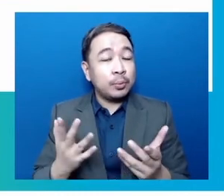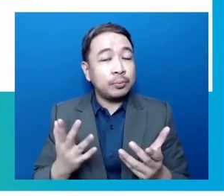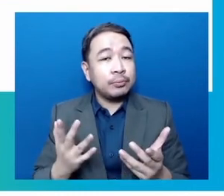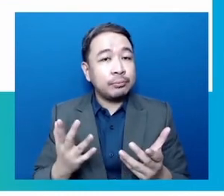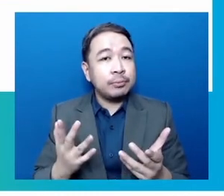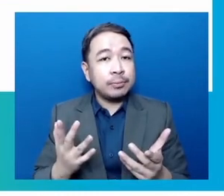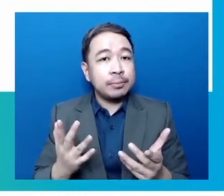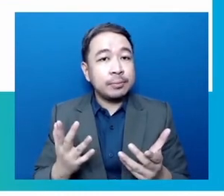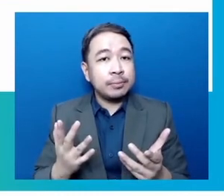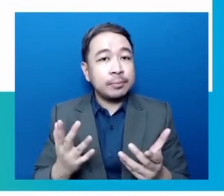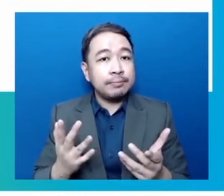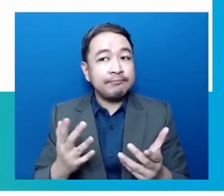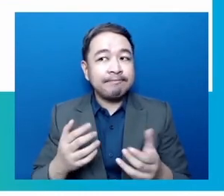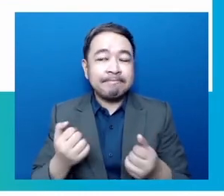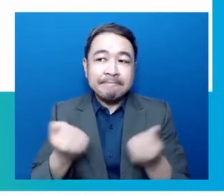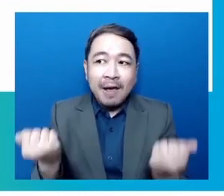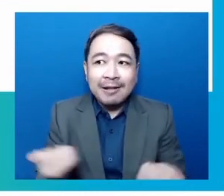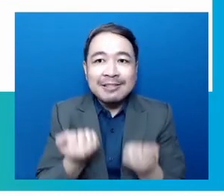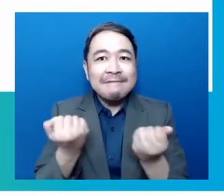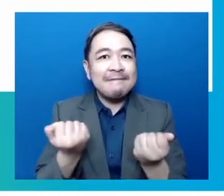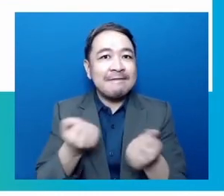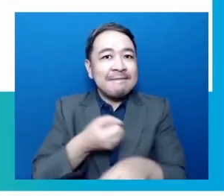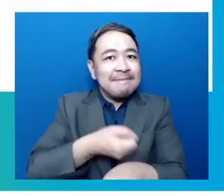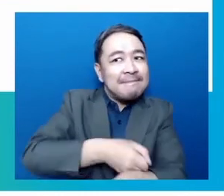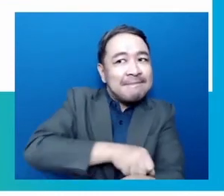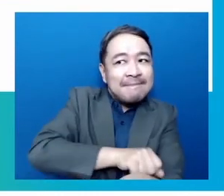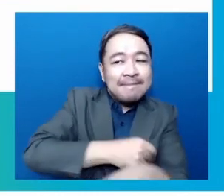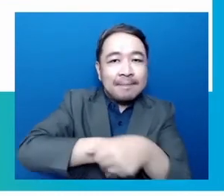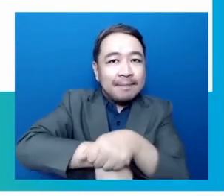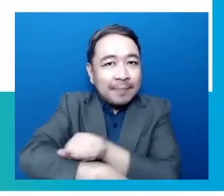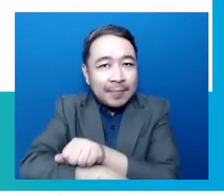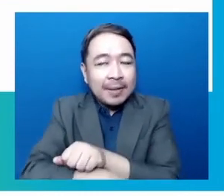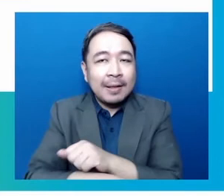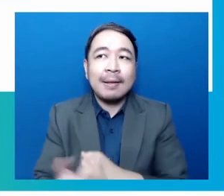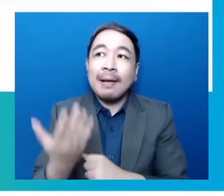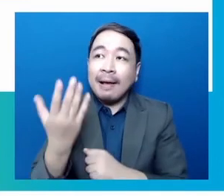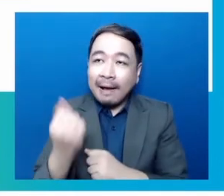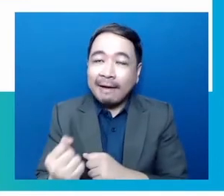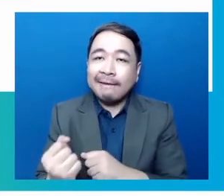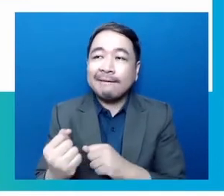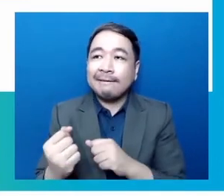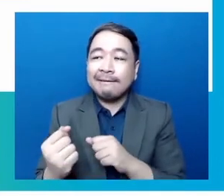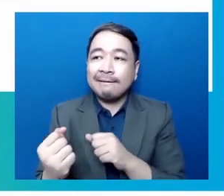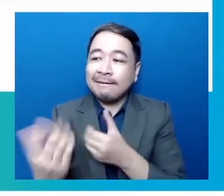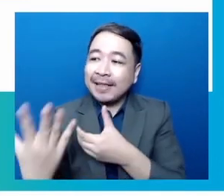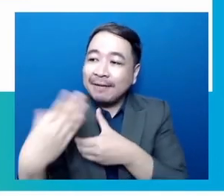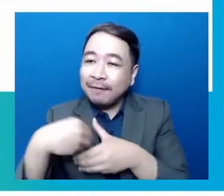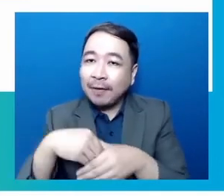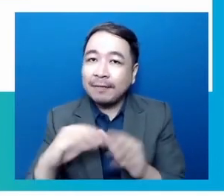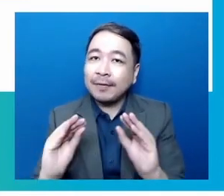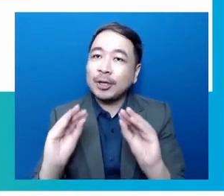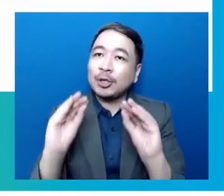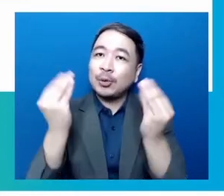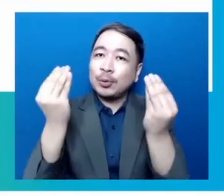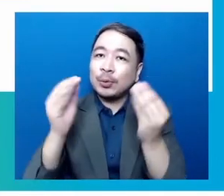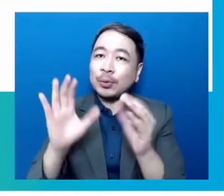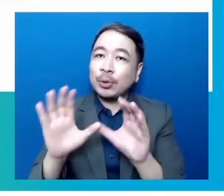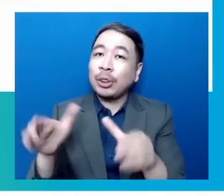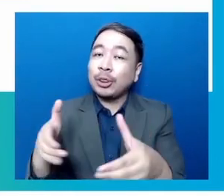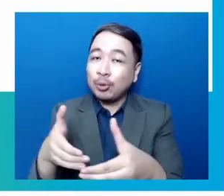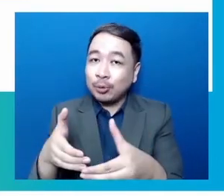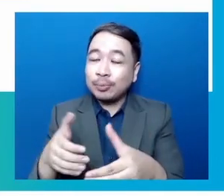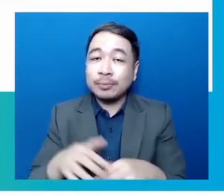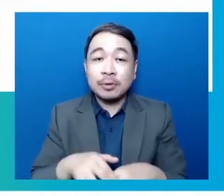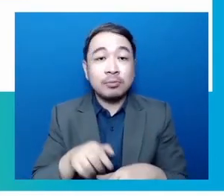are active and they have communication with the youth groups in the country. So if you want to